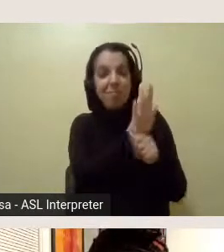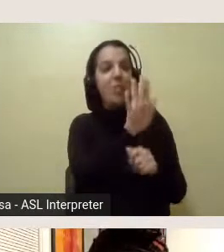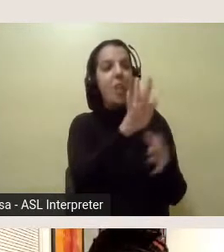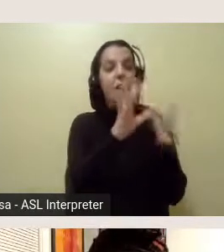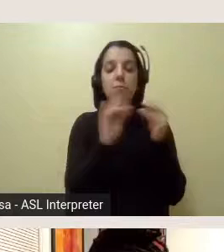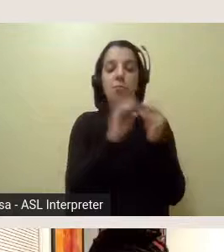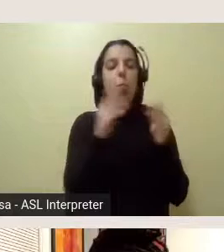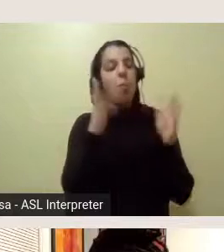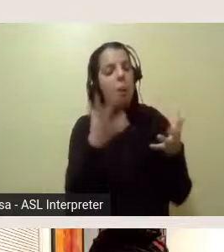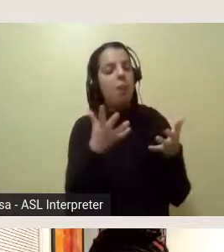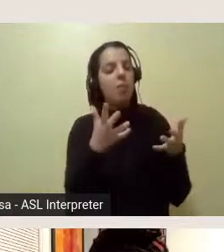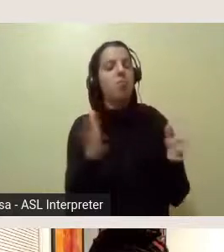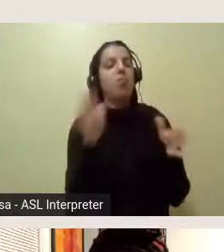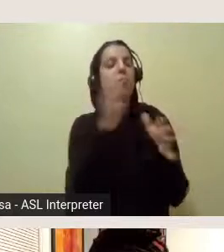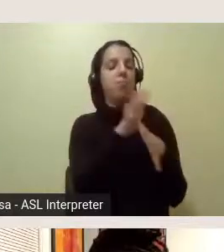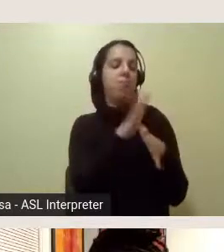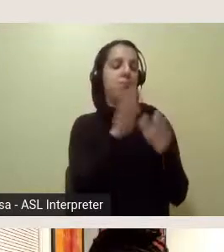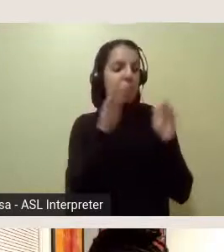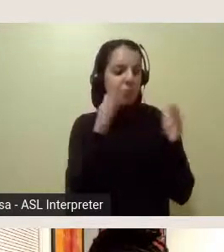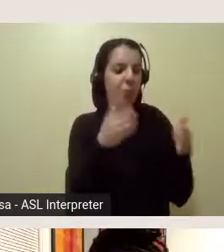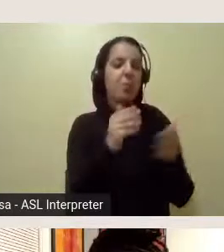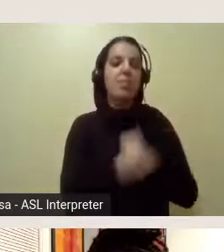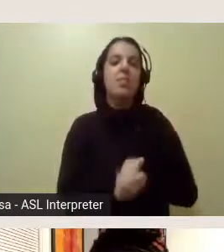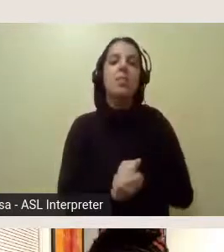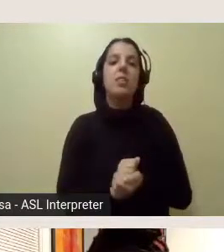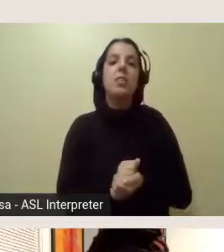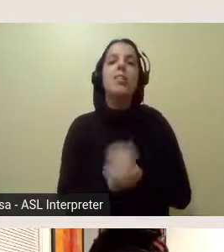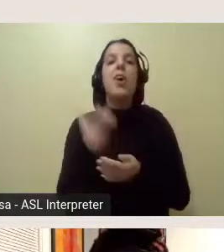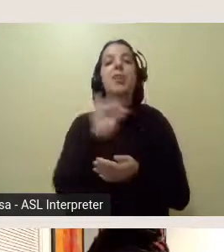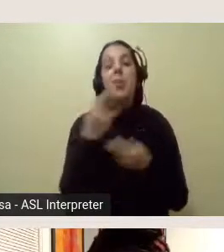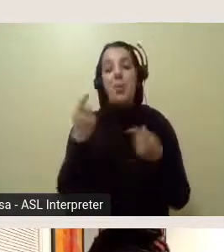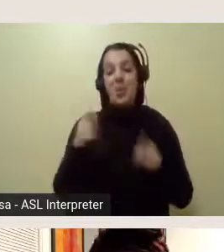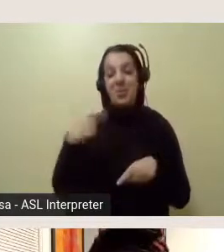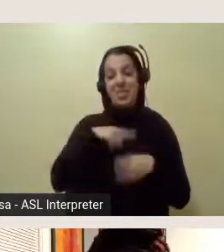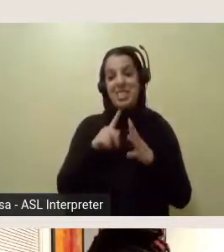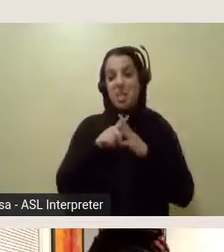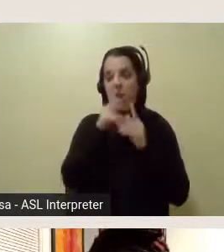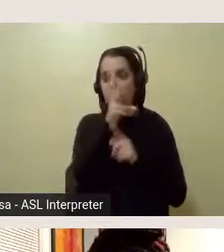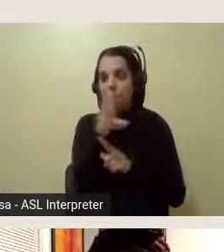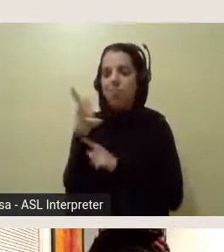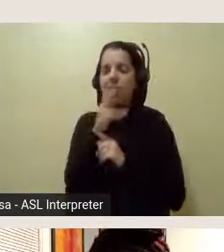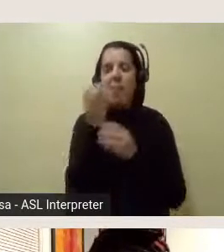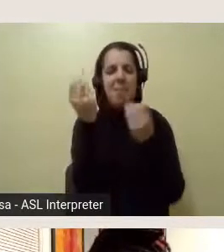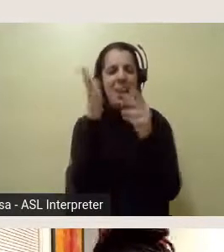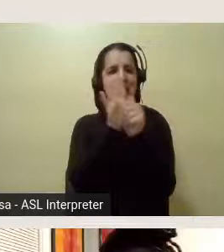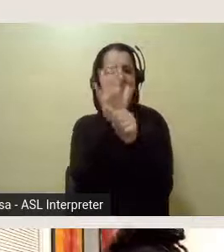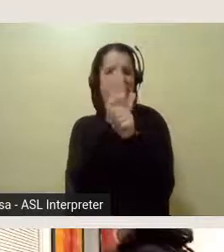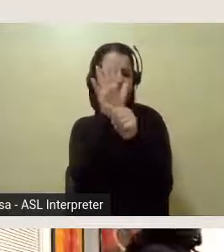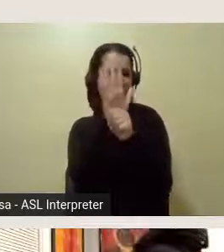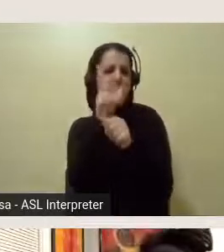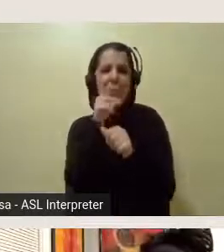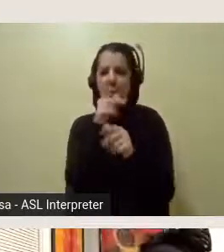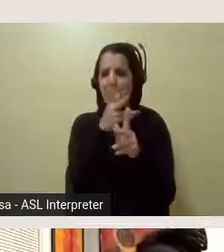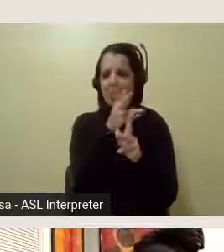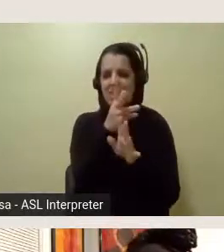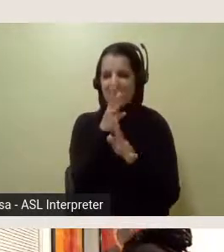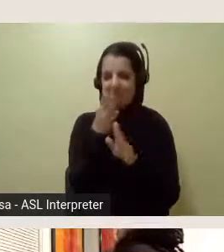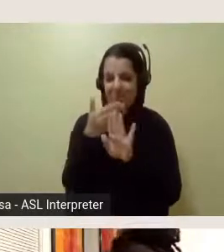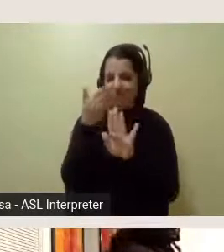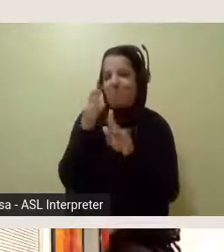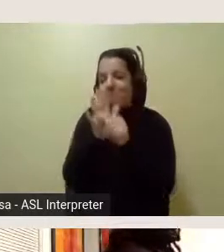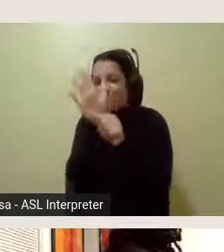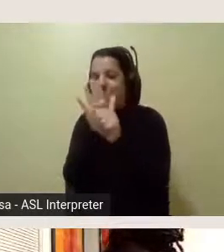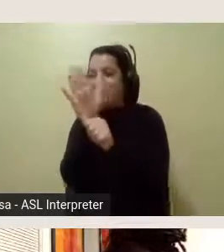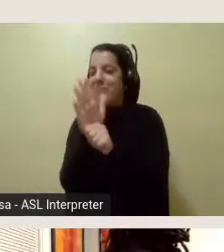filming had, you know, had sort of fallen off and were not doing as much organizing, we wanted to make sure there were like Black male voices. And a lot of the organizers at that time